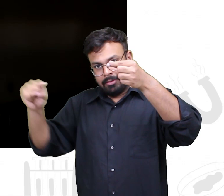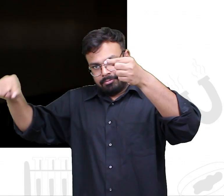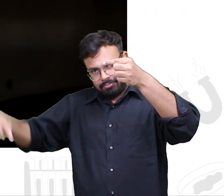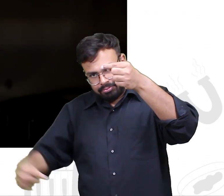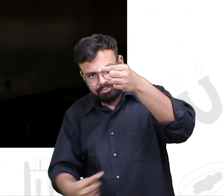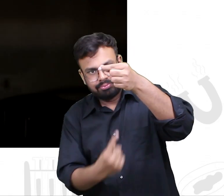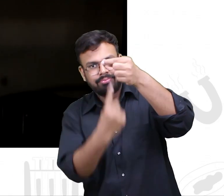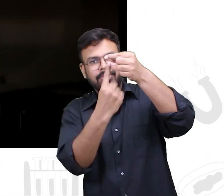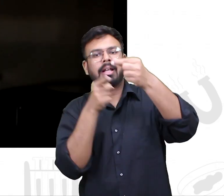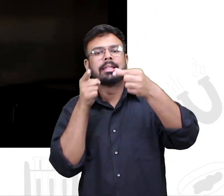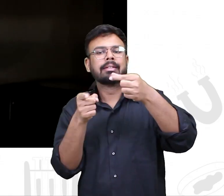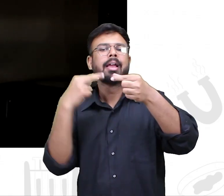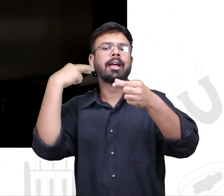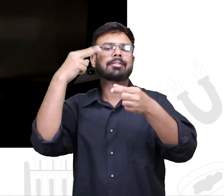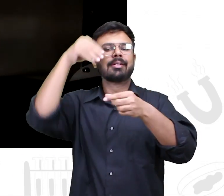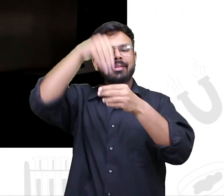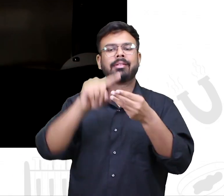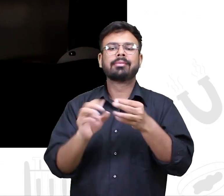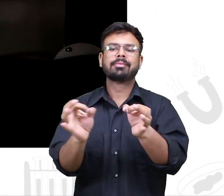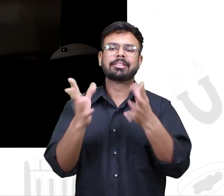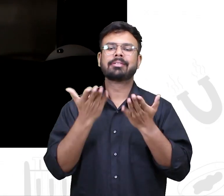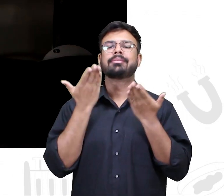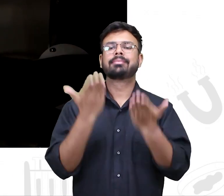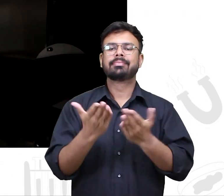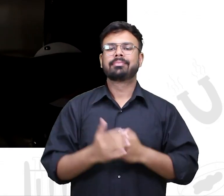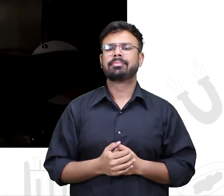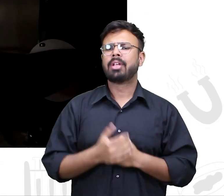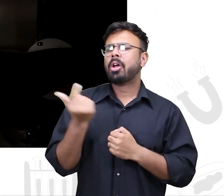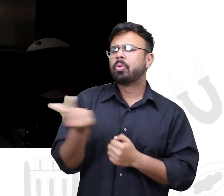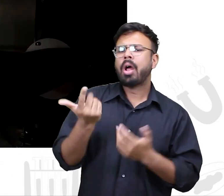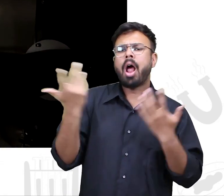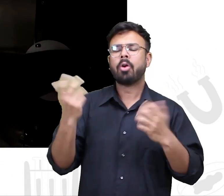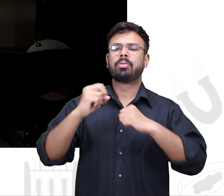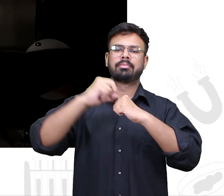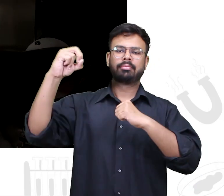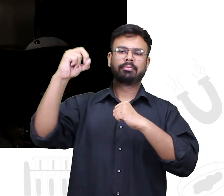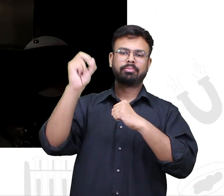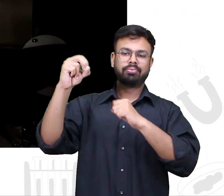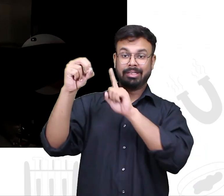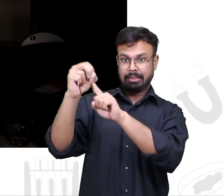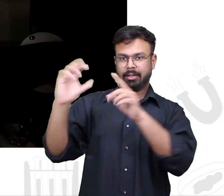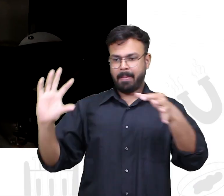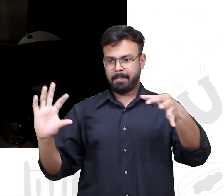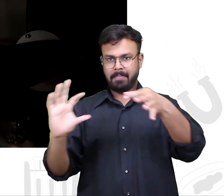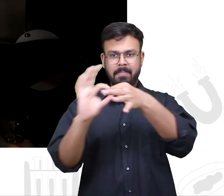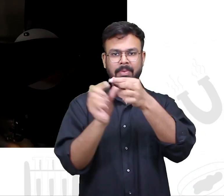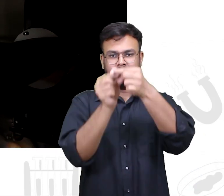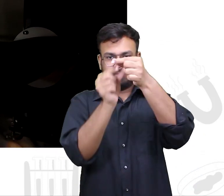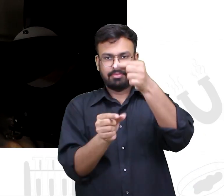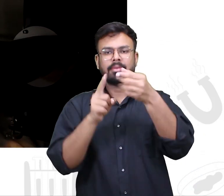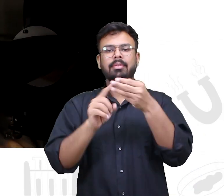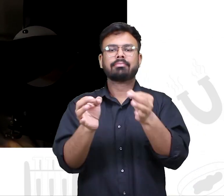oxidation, where they split water into oxygen plus H plus ions, and the electrons which gets channelized using this electrical